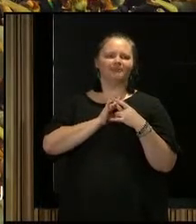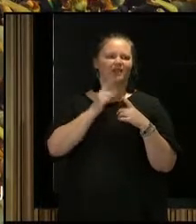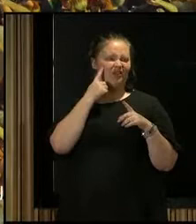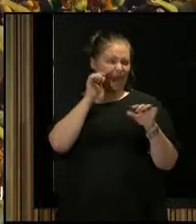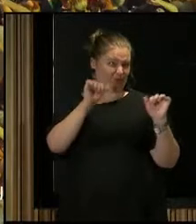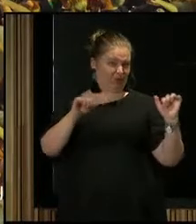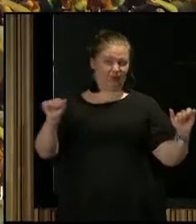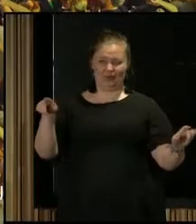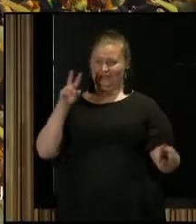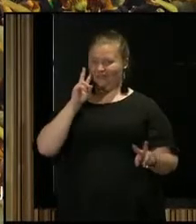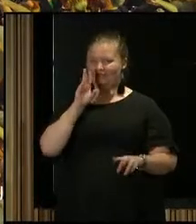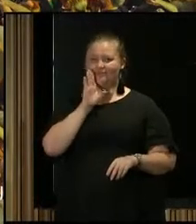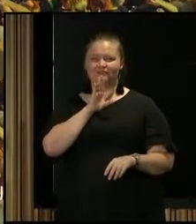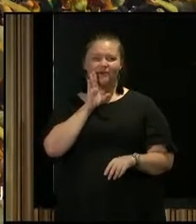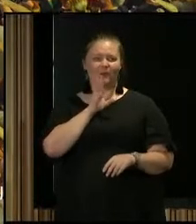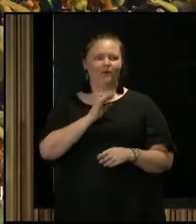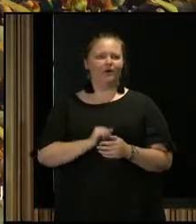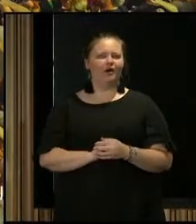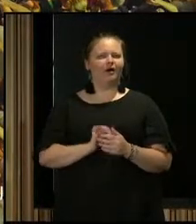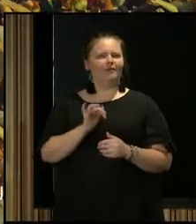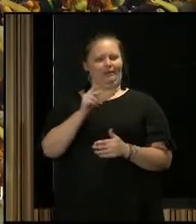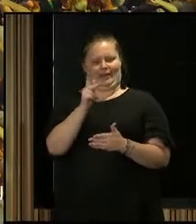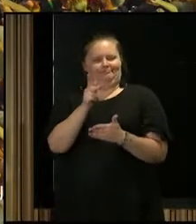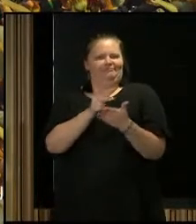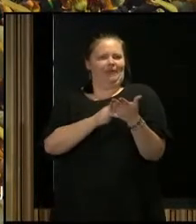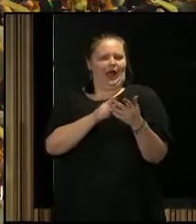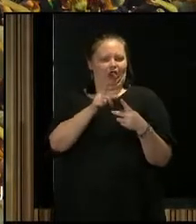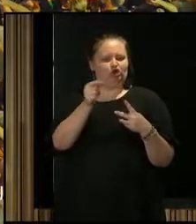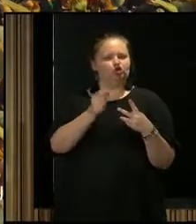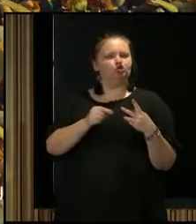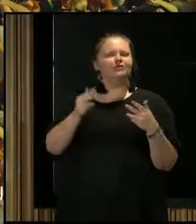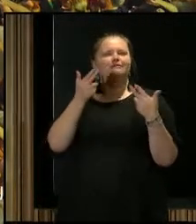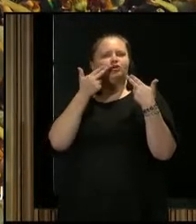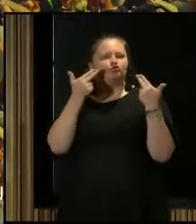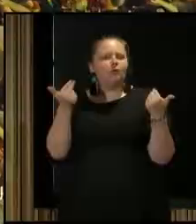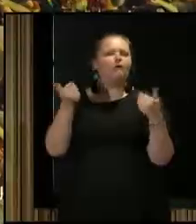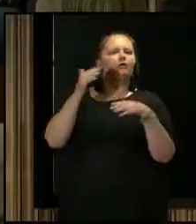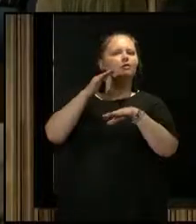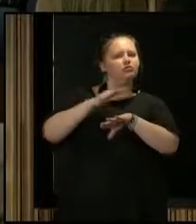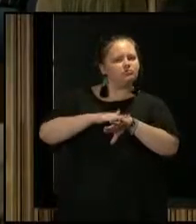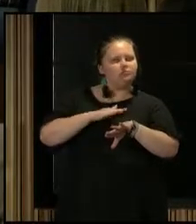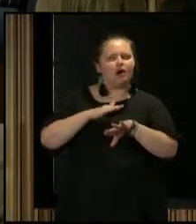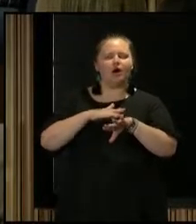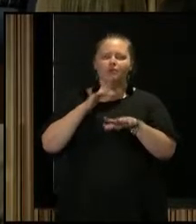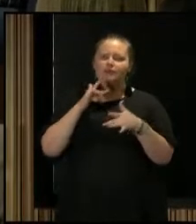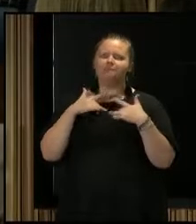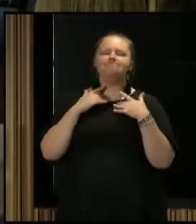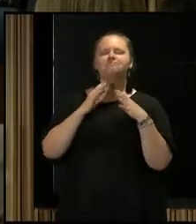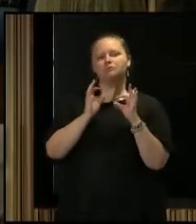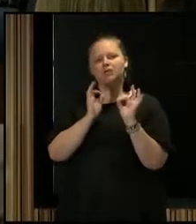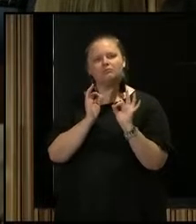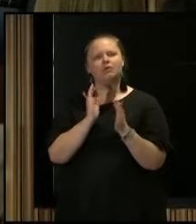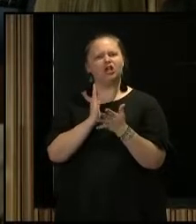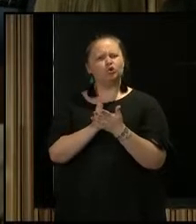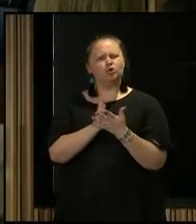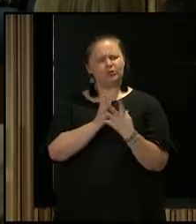Everyone must have watched them. Maybe part of it is the choice of the song and the timing and the poignancy of that, but it's tapped into